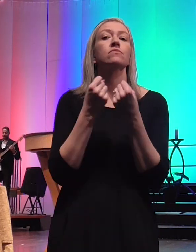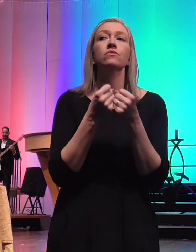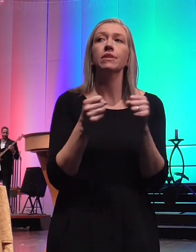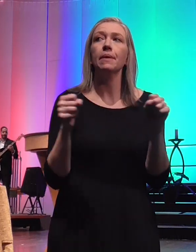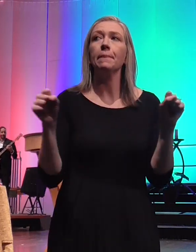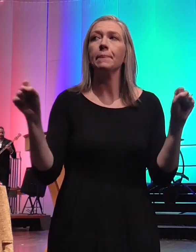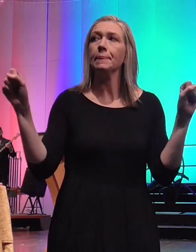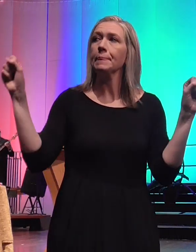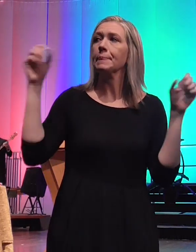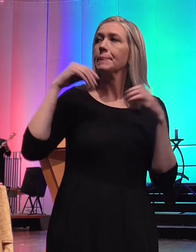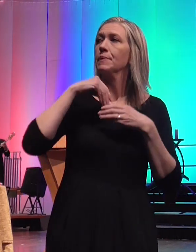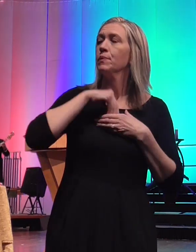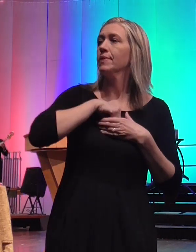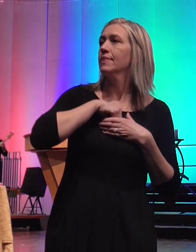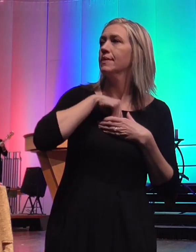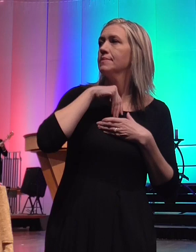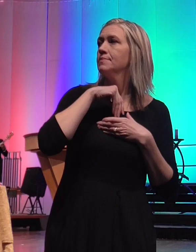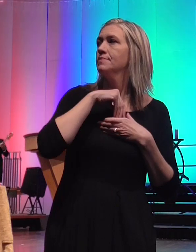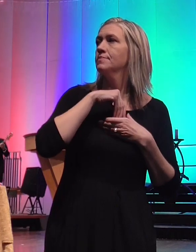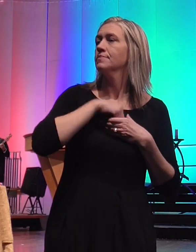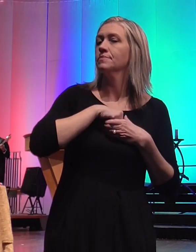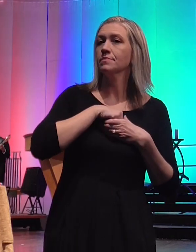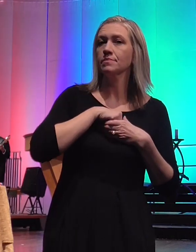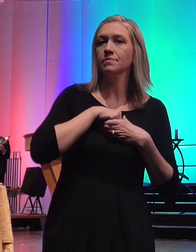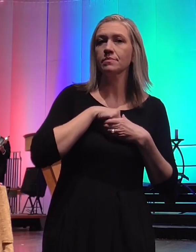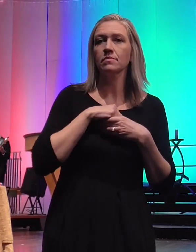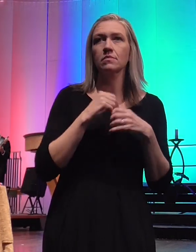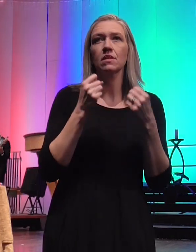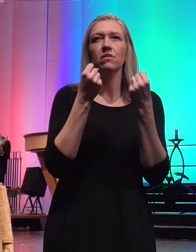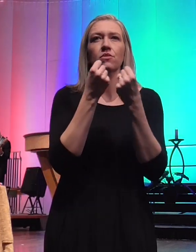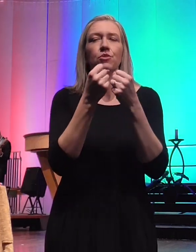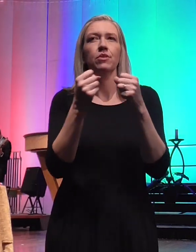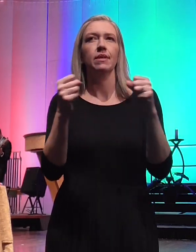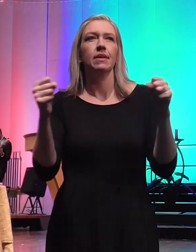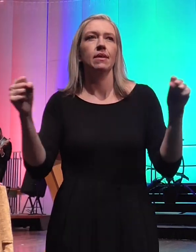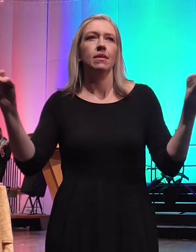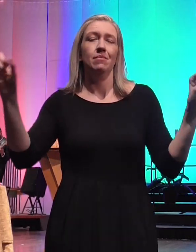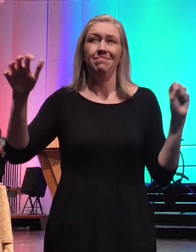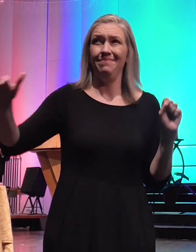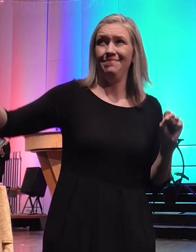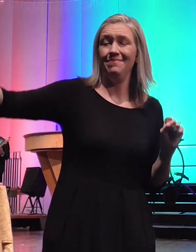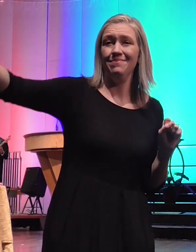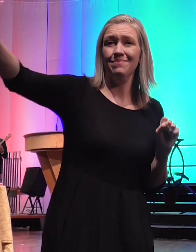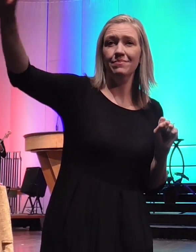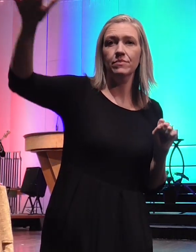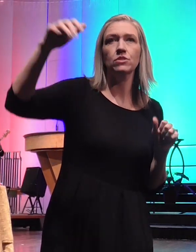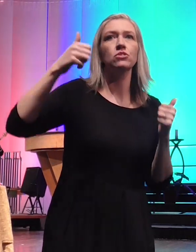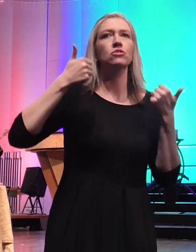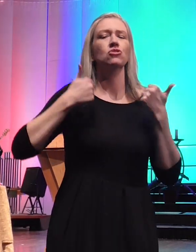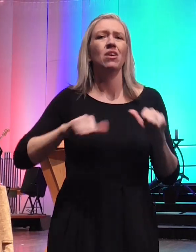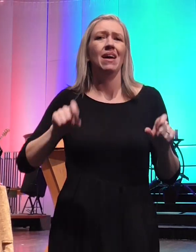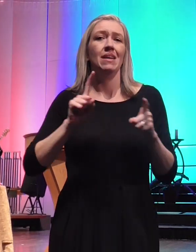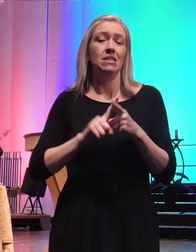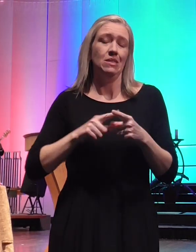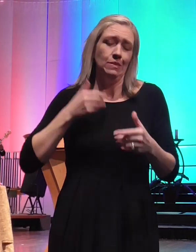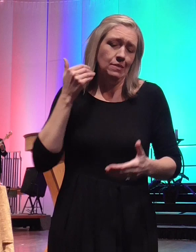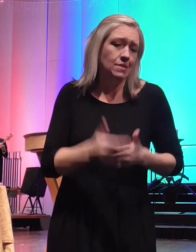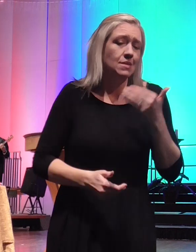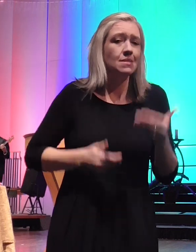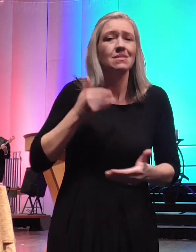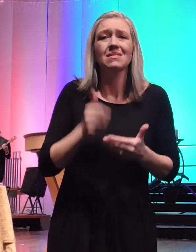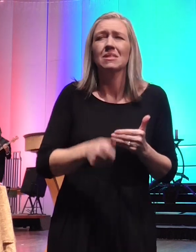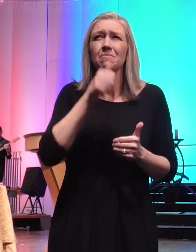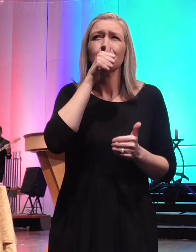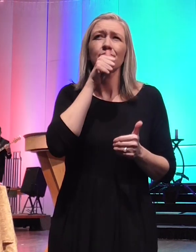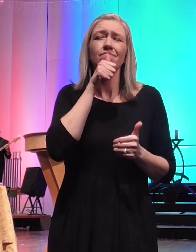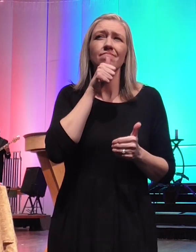There is freedom within, there is freedom without, trying to catch the deluge in a paper cup.